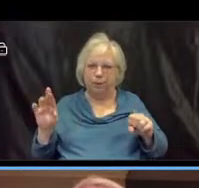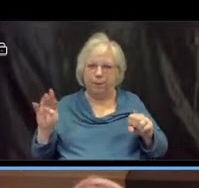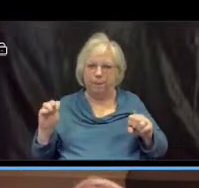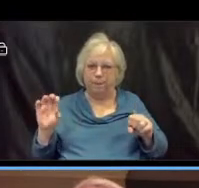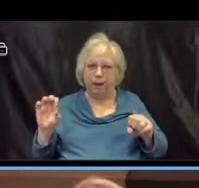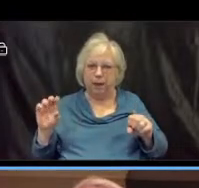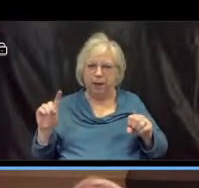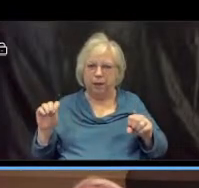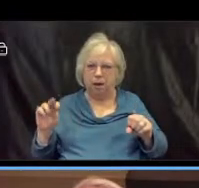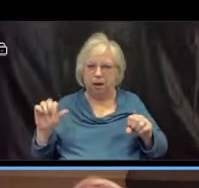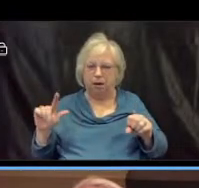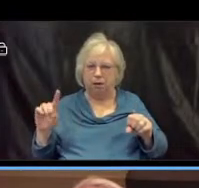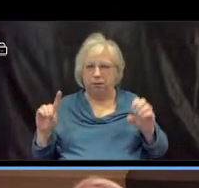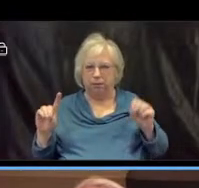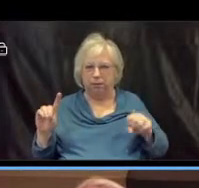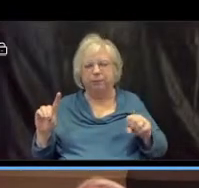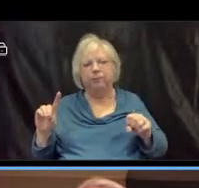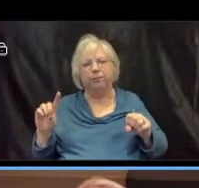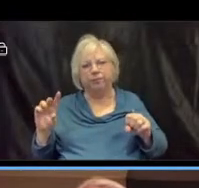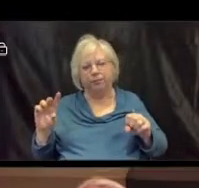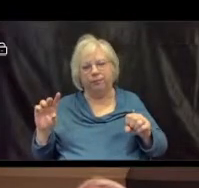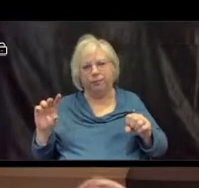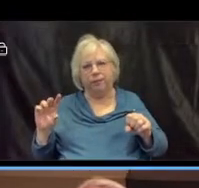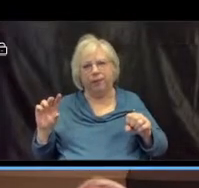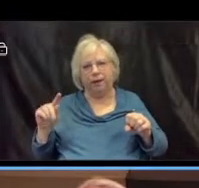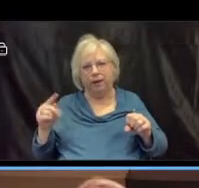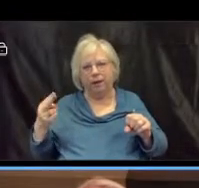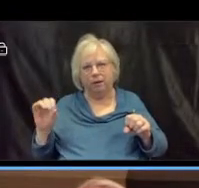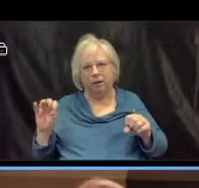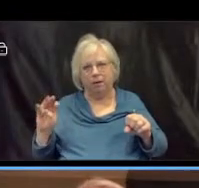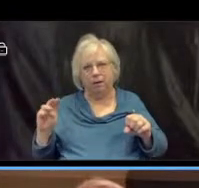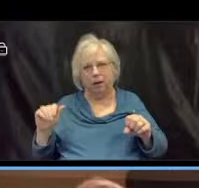McDonald. Yes. Thomas.